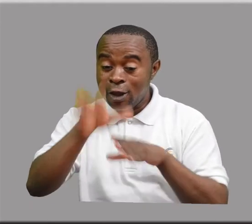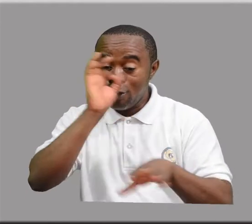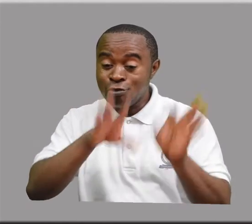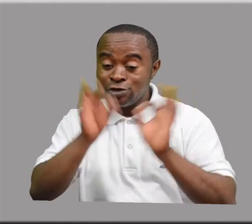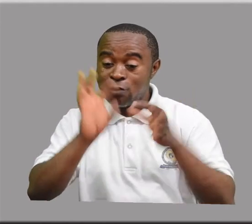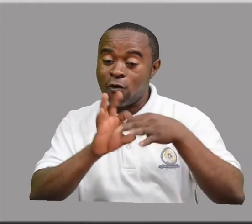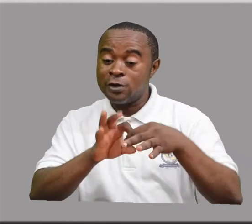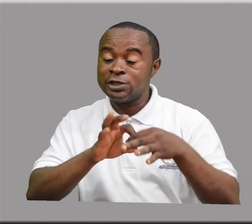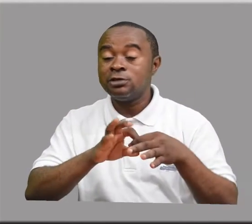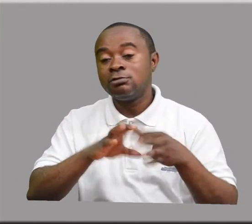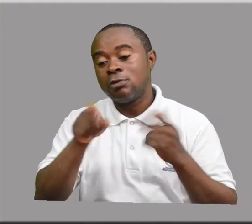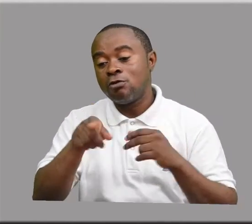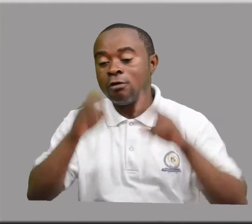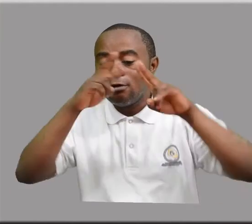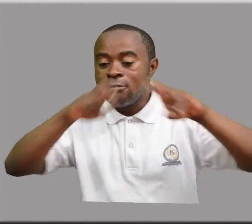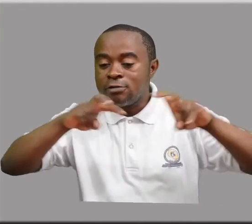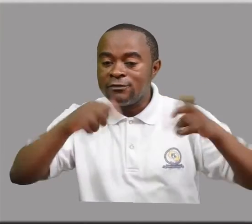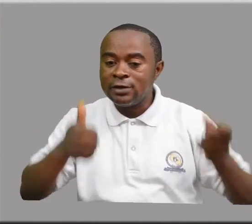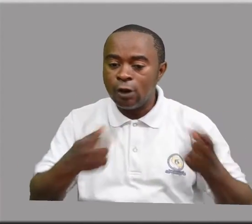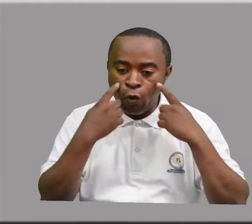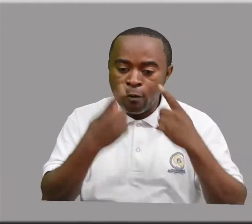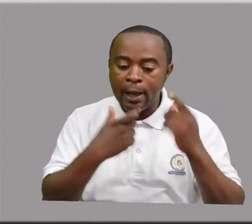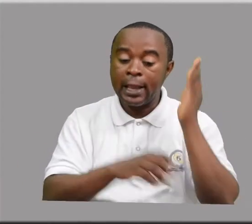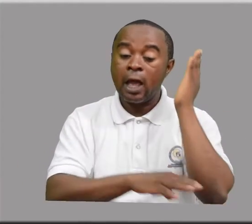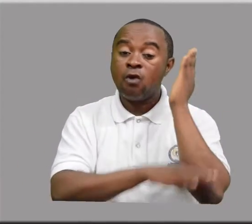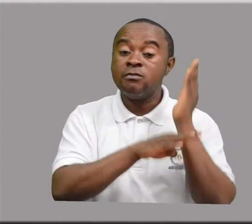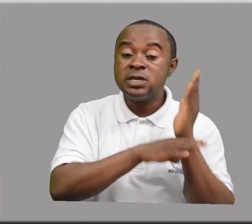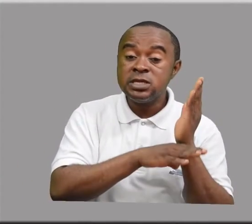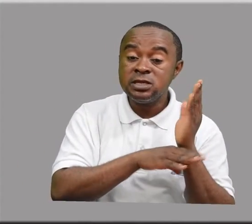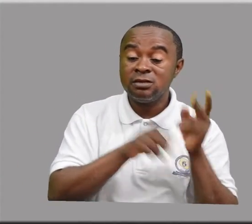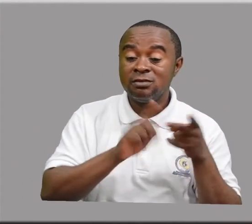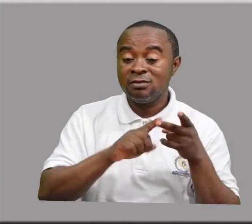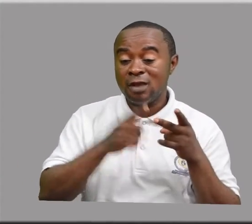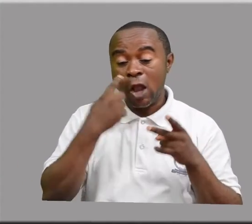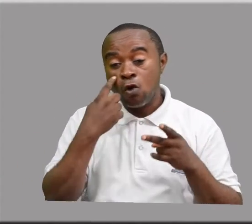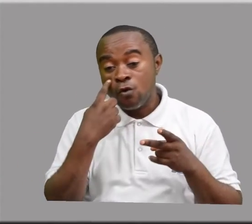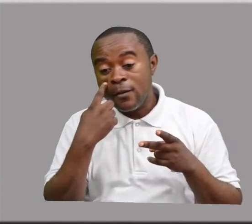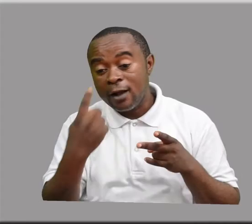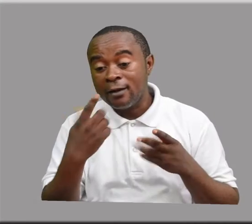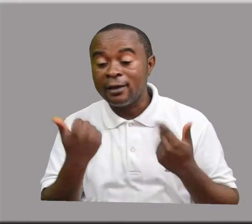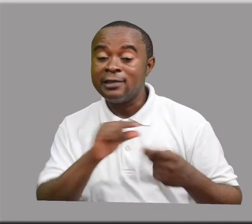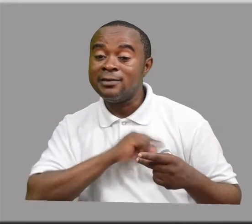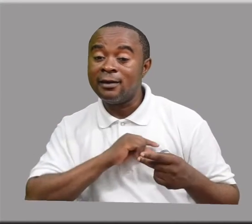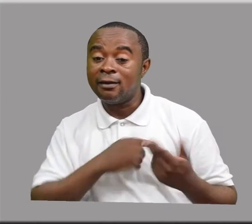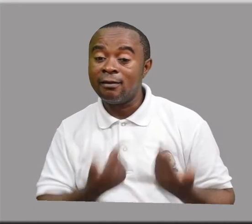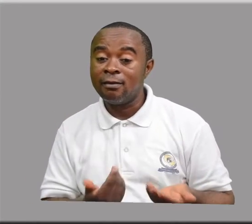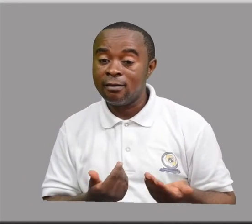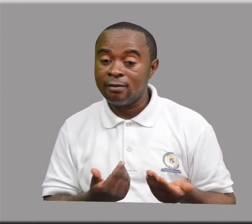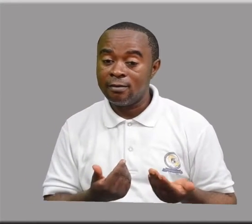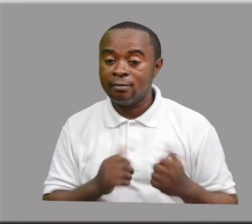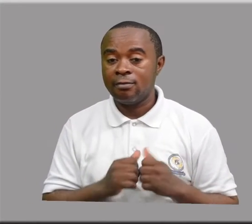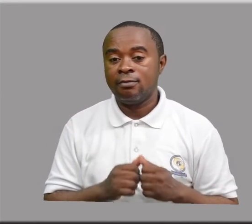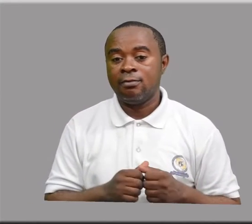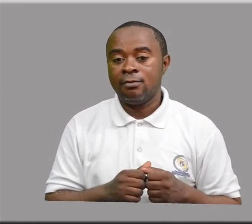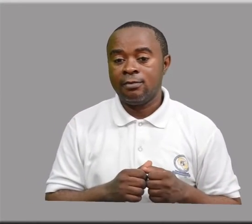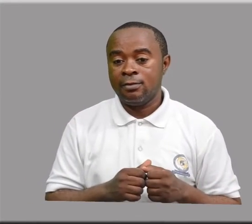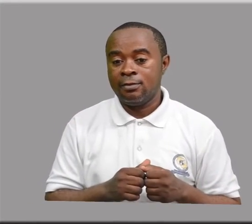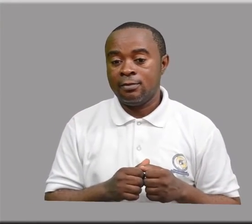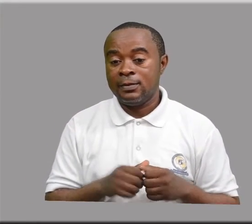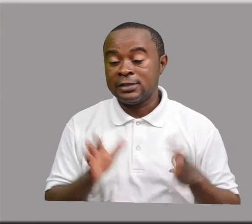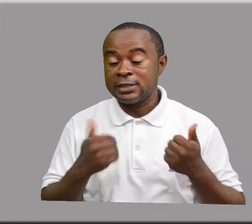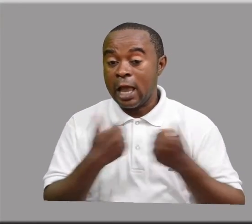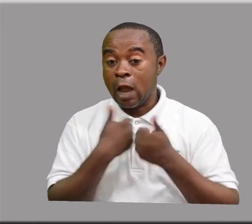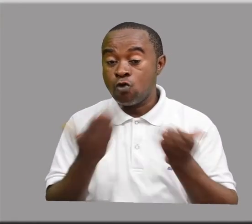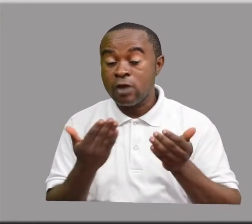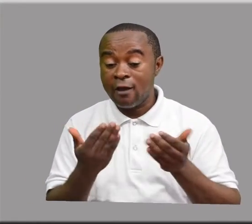not your participant. You did not. There is no biasness in selecting your research